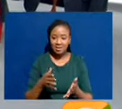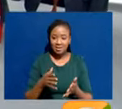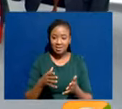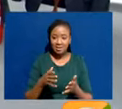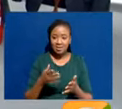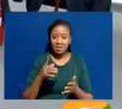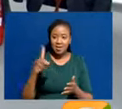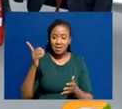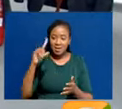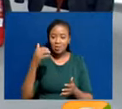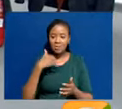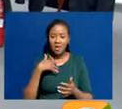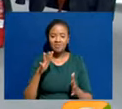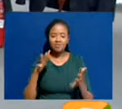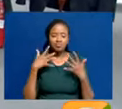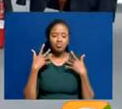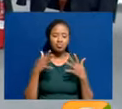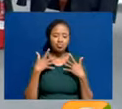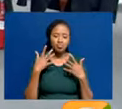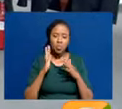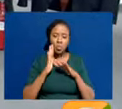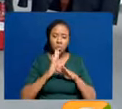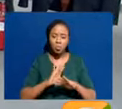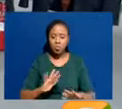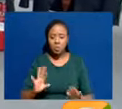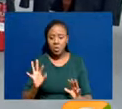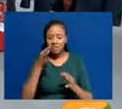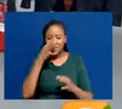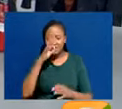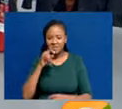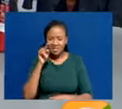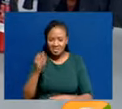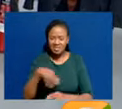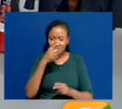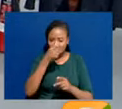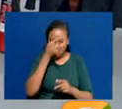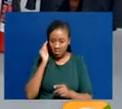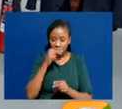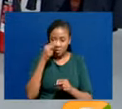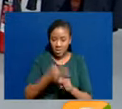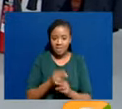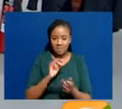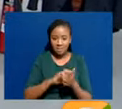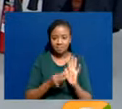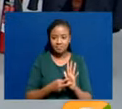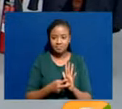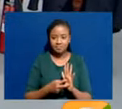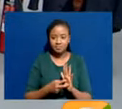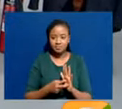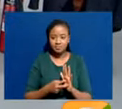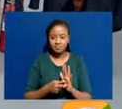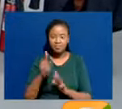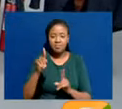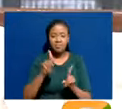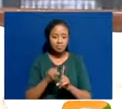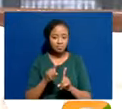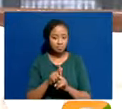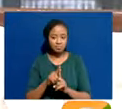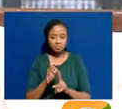fresh, cool waters. Correct. That's the original name for it. It's supposed to be a haven, you know? Whenever I